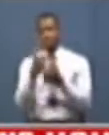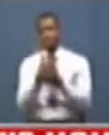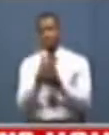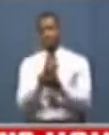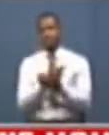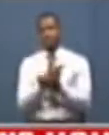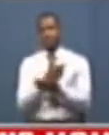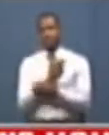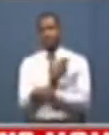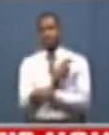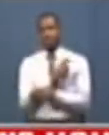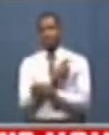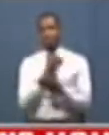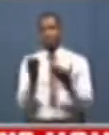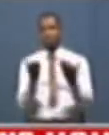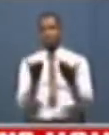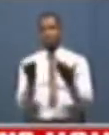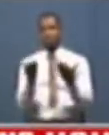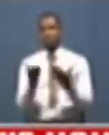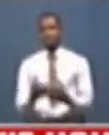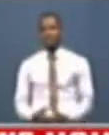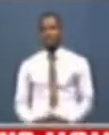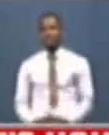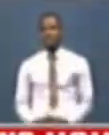Service. Ofoluwa Adako reports.